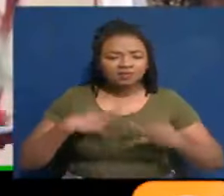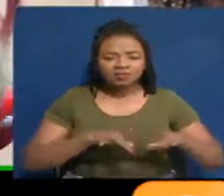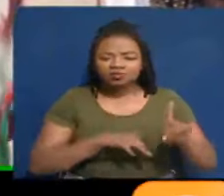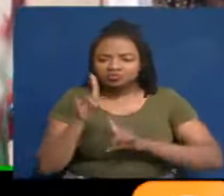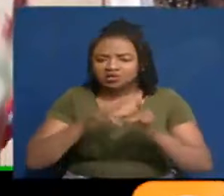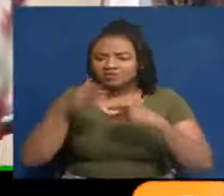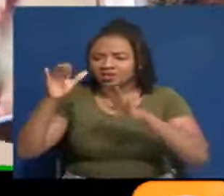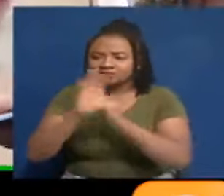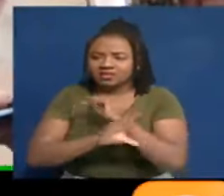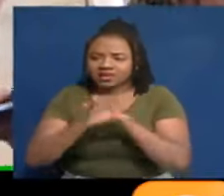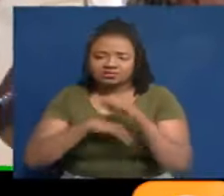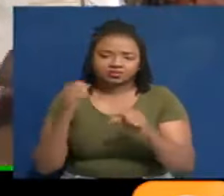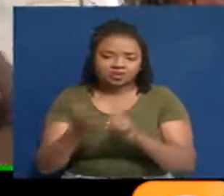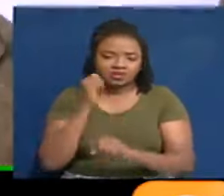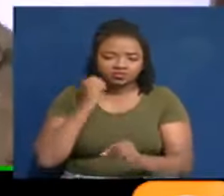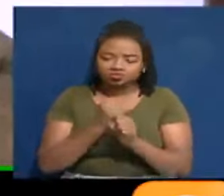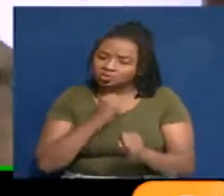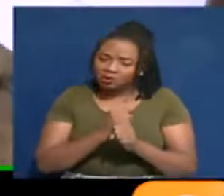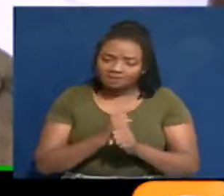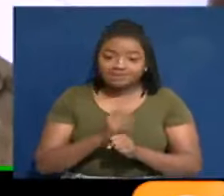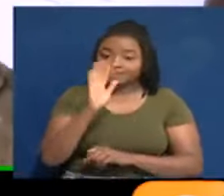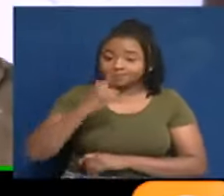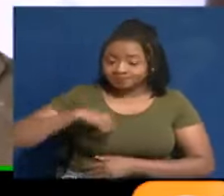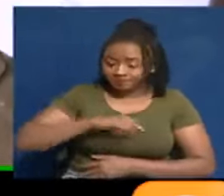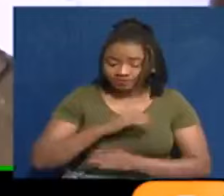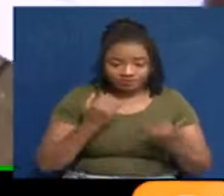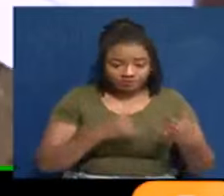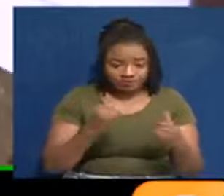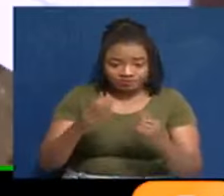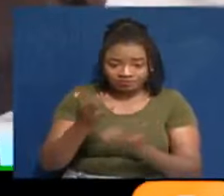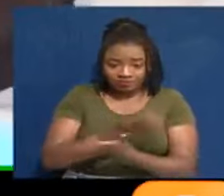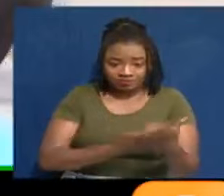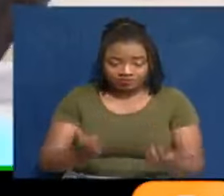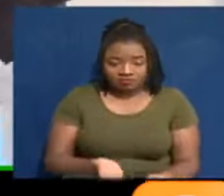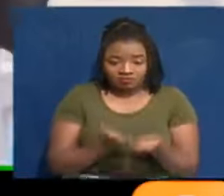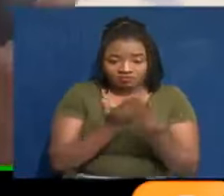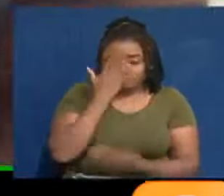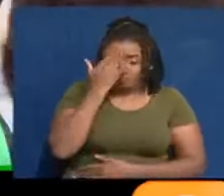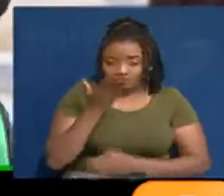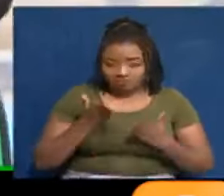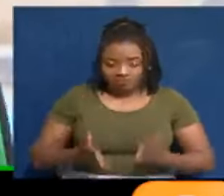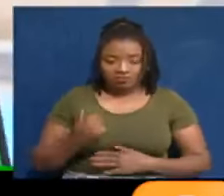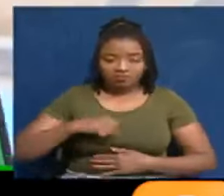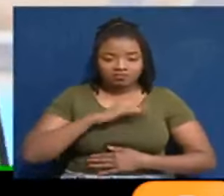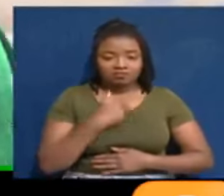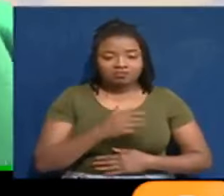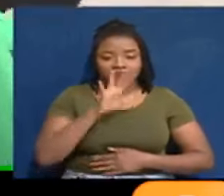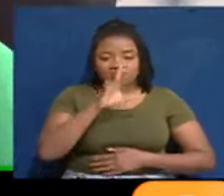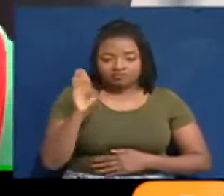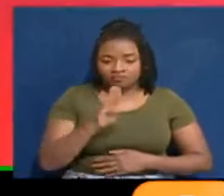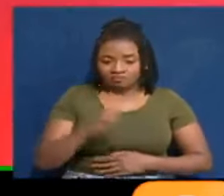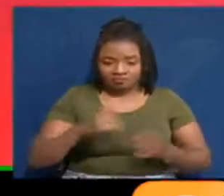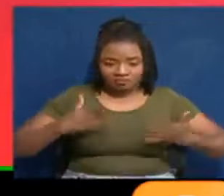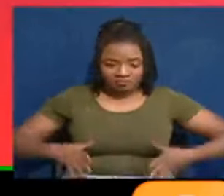clear. We are on track to grow the economy. Currently, we have over 5 million unemployed people. Unemployment rate